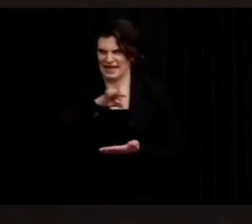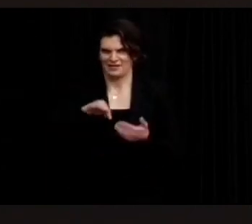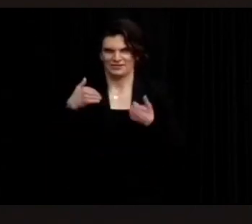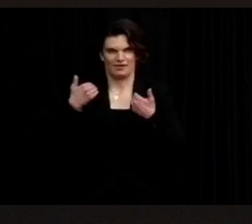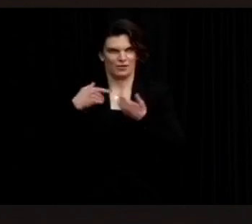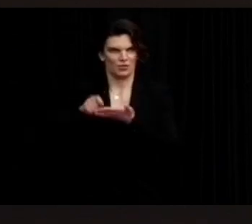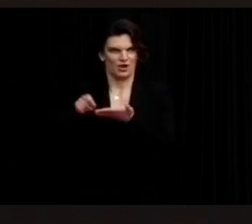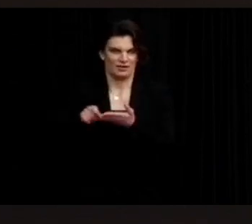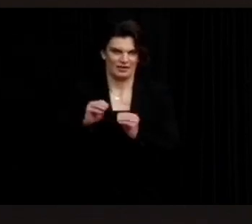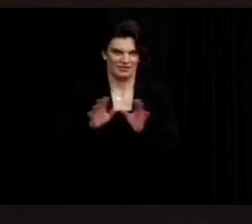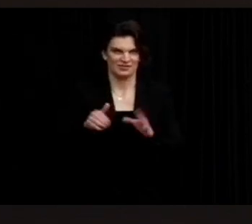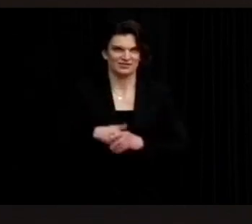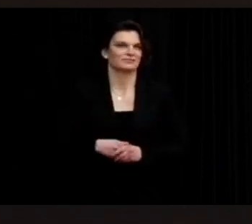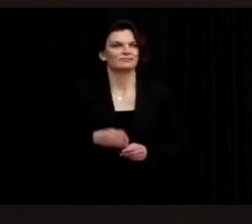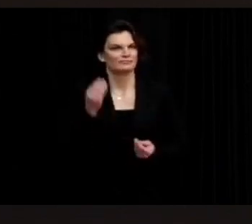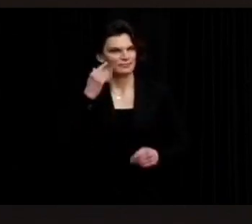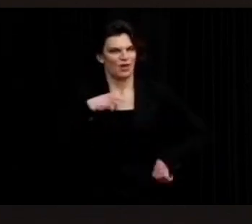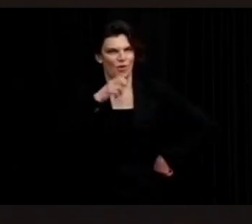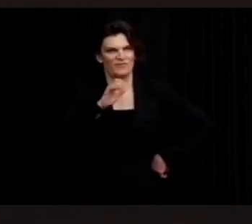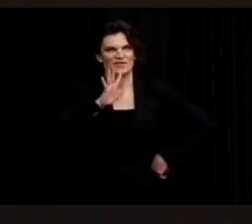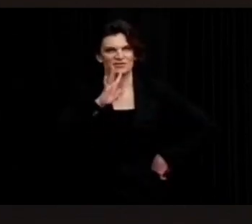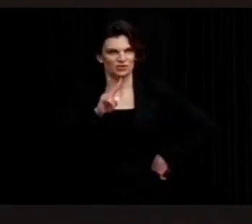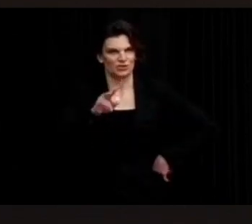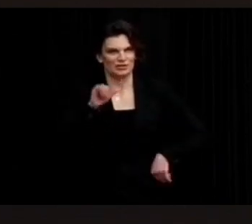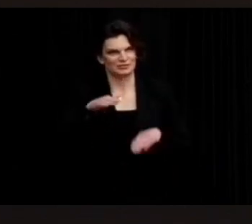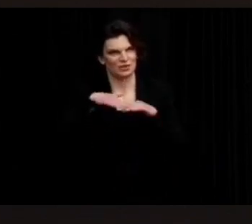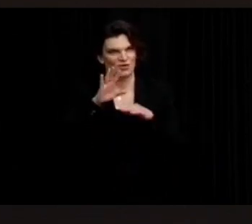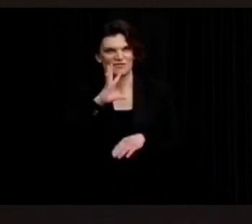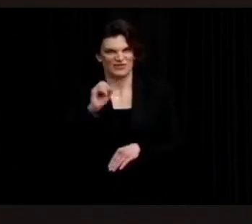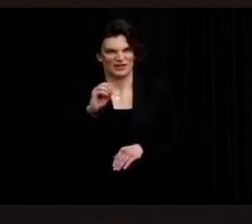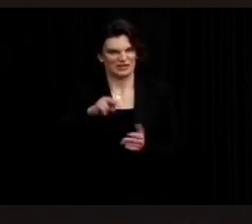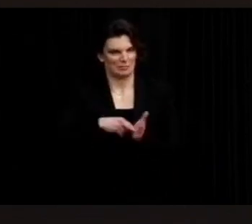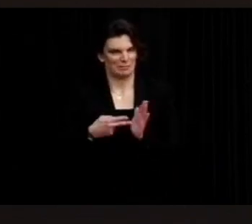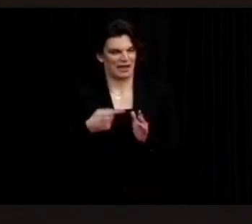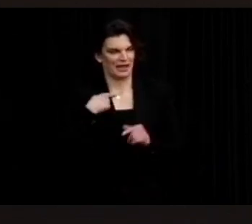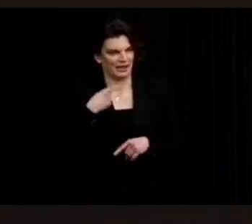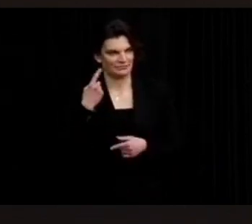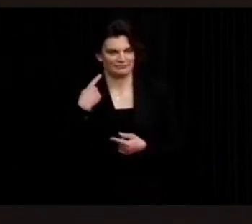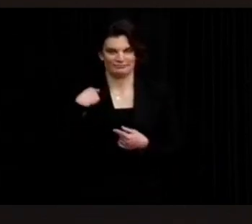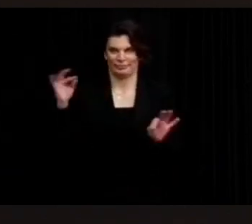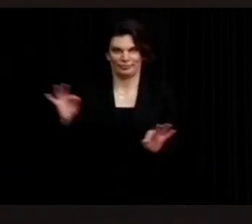As a 52-year-old, I'm here to say not everything over 50 is decrepit, but